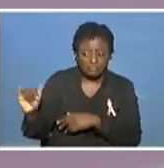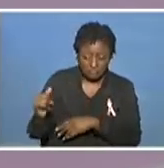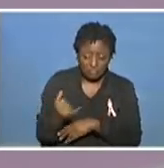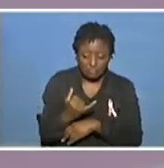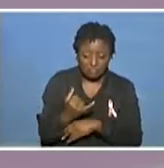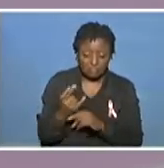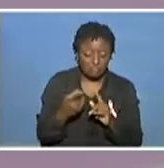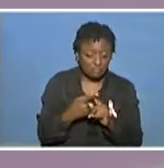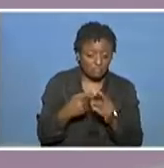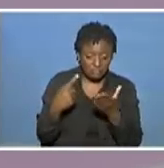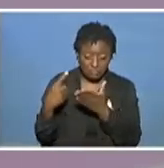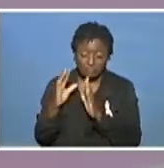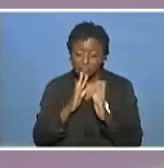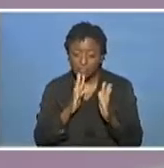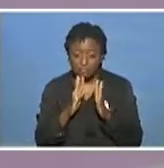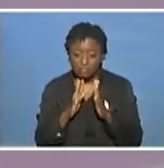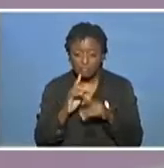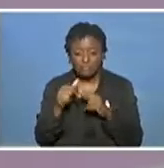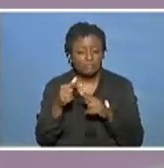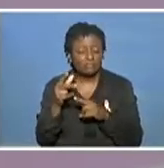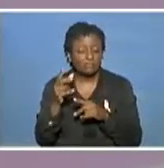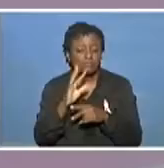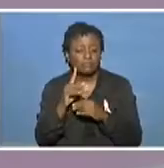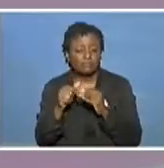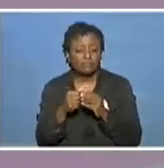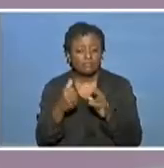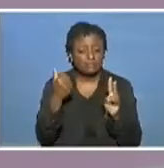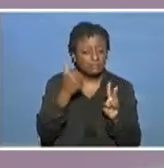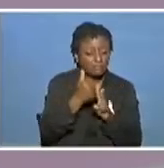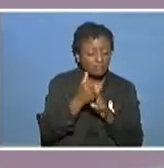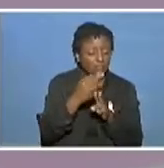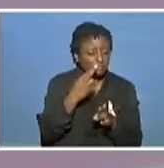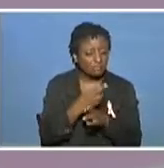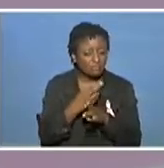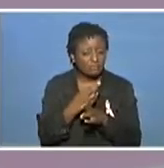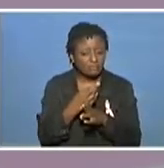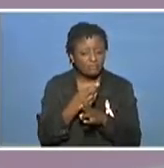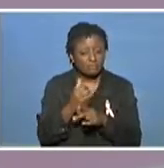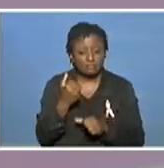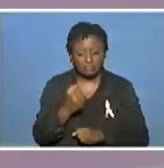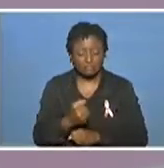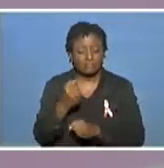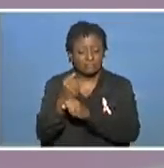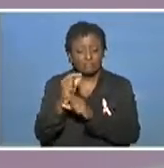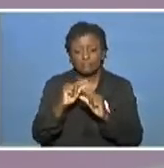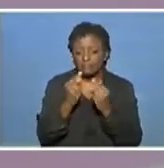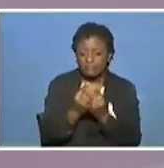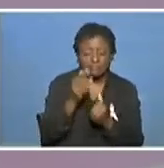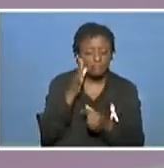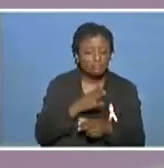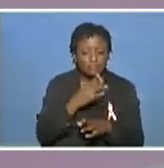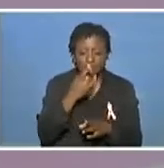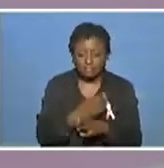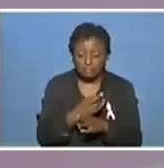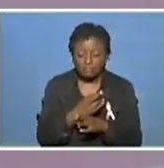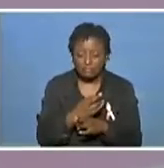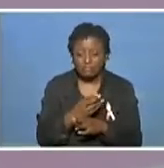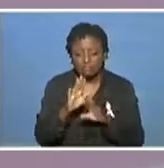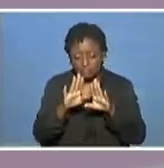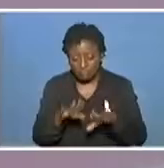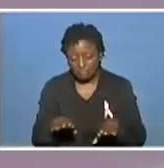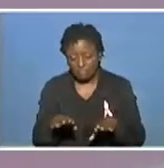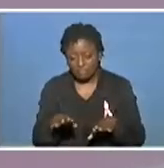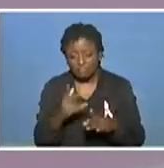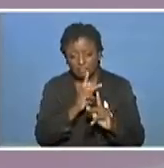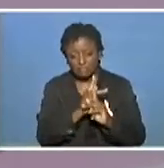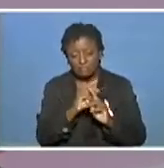having a voice and no longer being voiceless, the advocacy groups, the women's rights organizations, the child protection groups are the